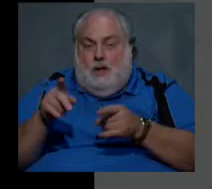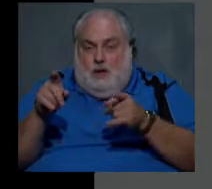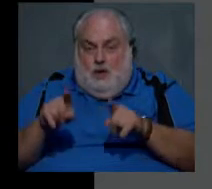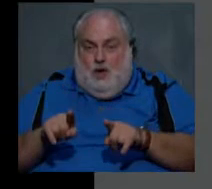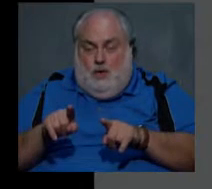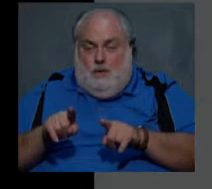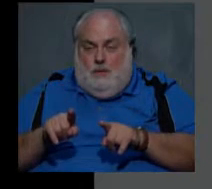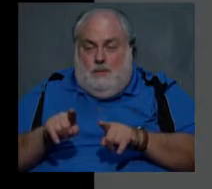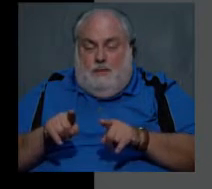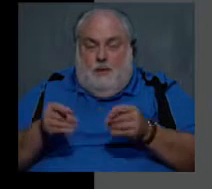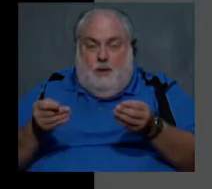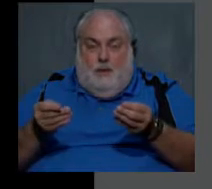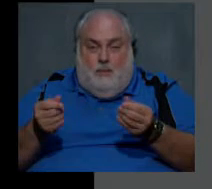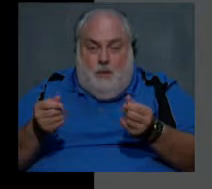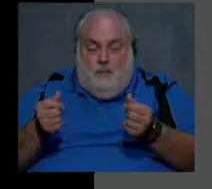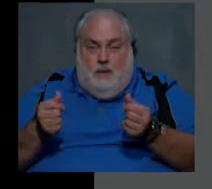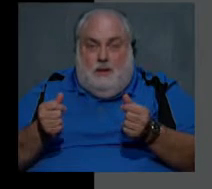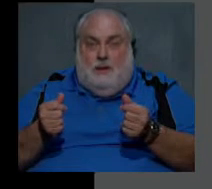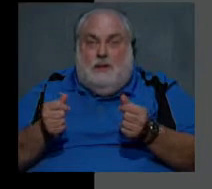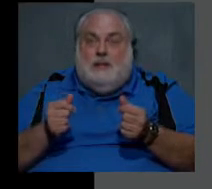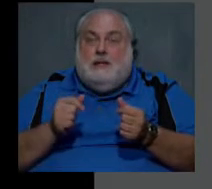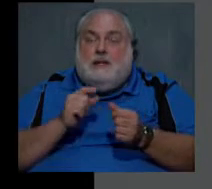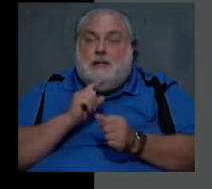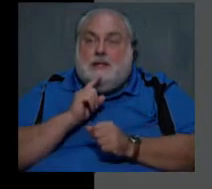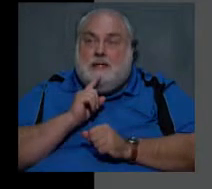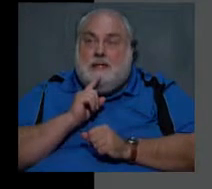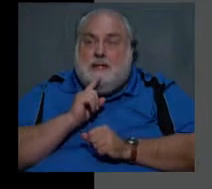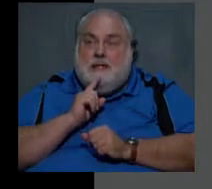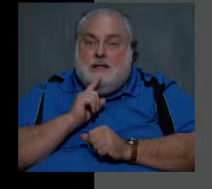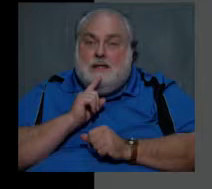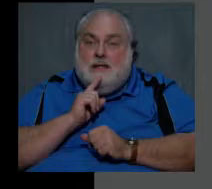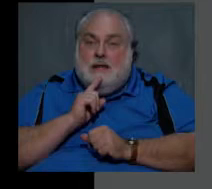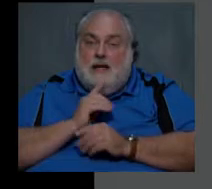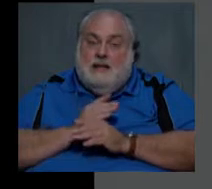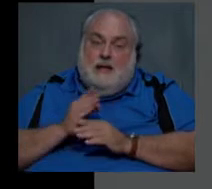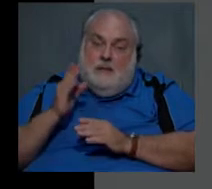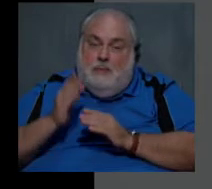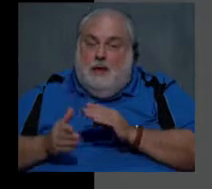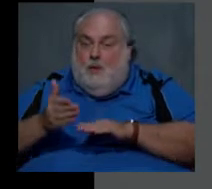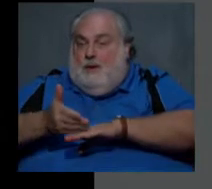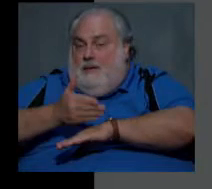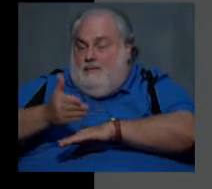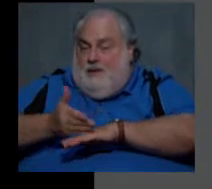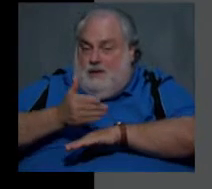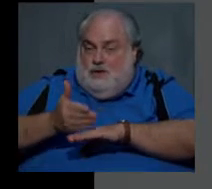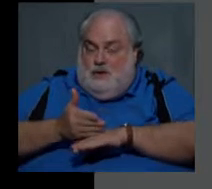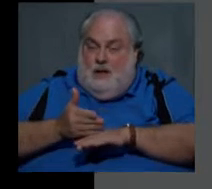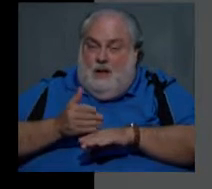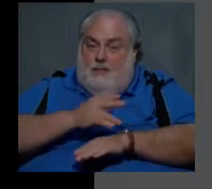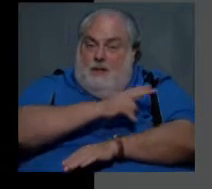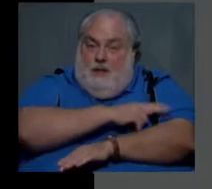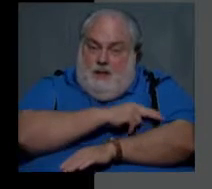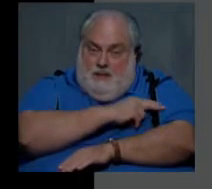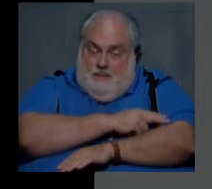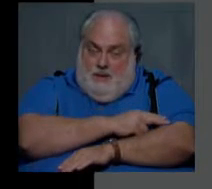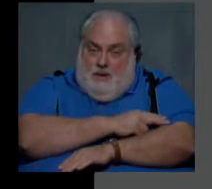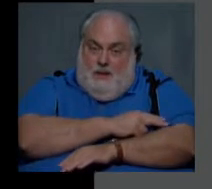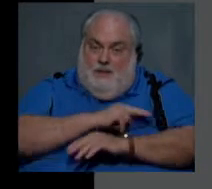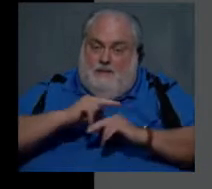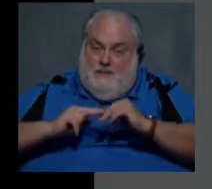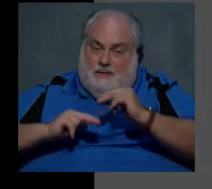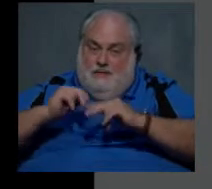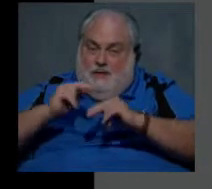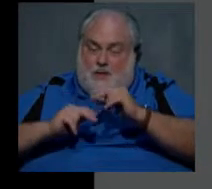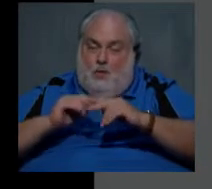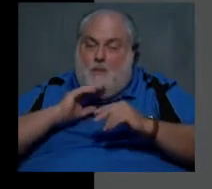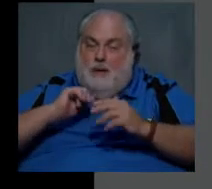site. The property is the project is a complete renovation and repurposing of the hospital. The facility